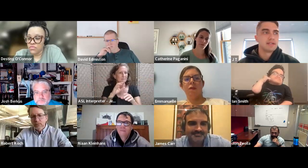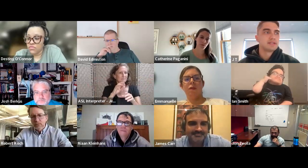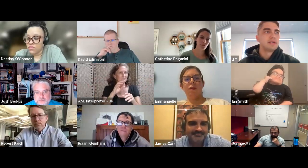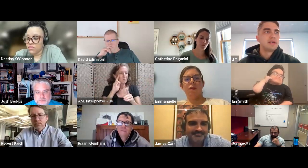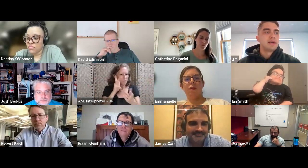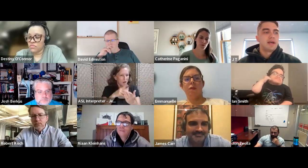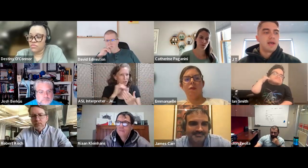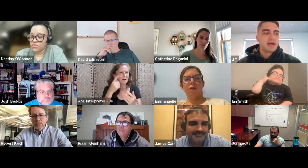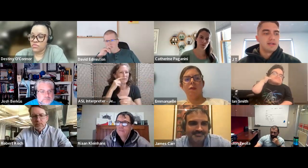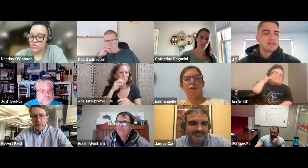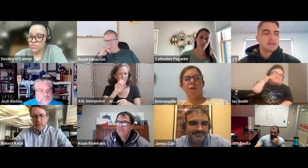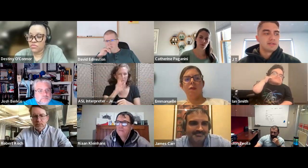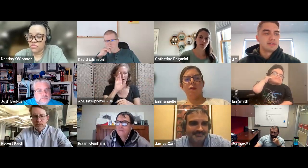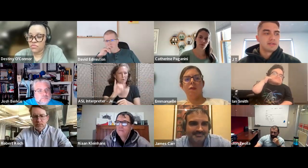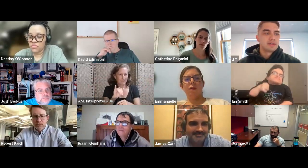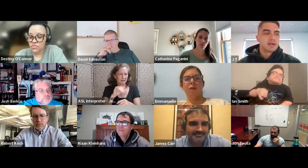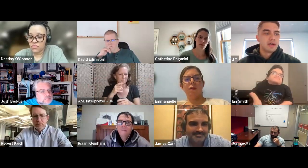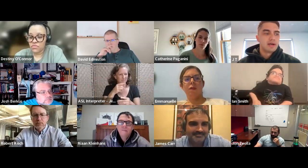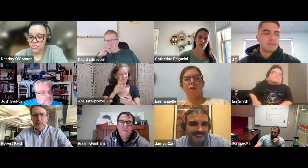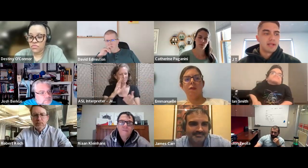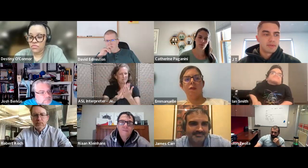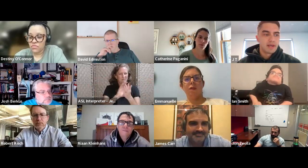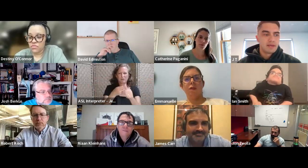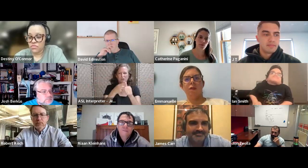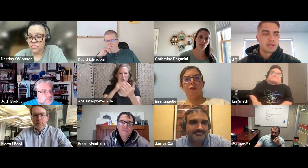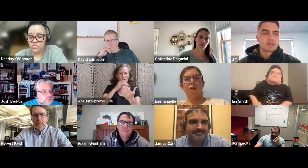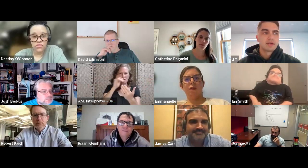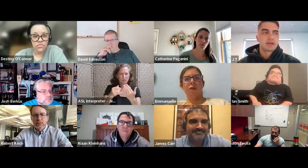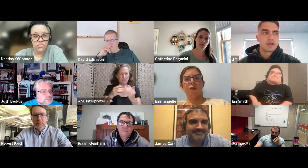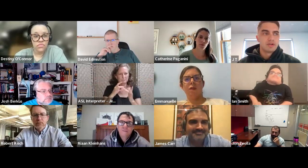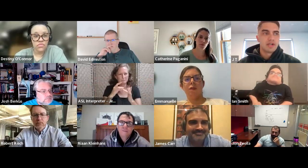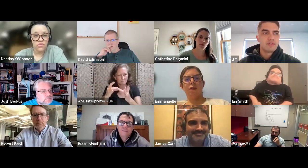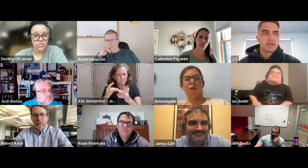the space. And I later became the